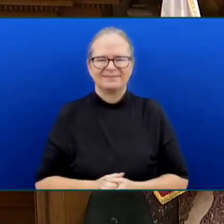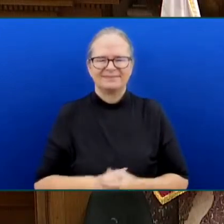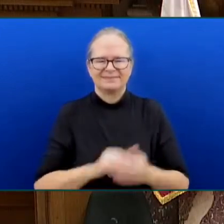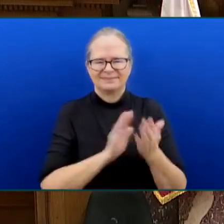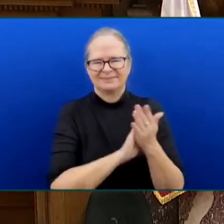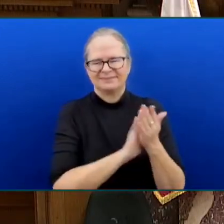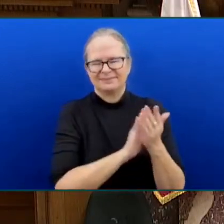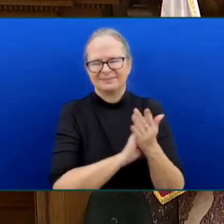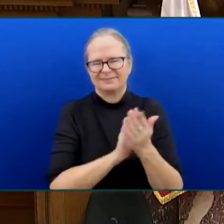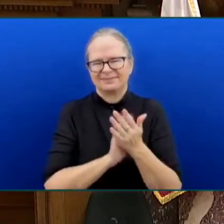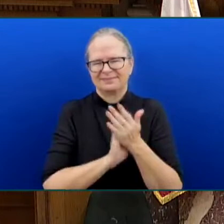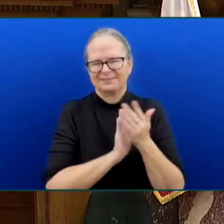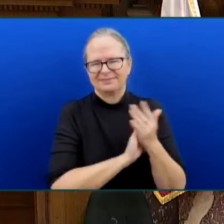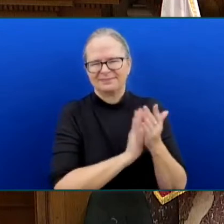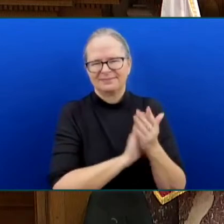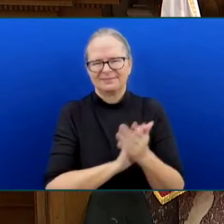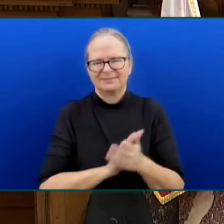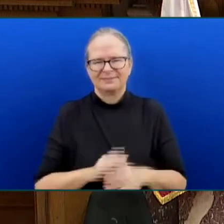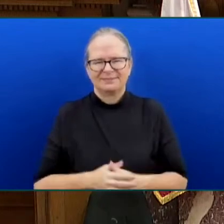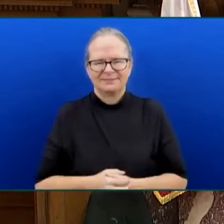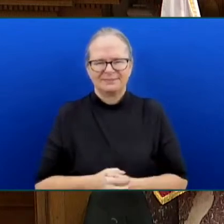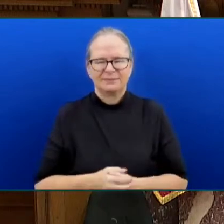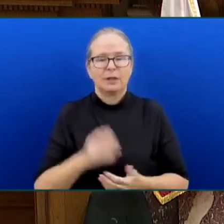Madam Clerk.